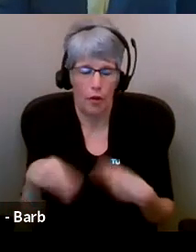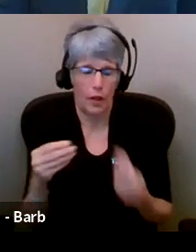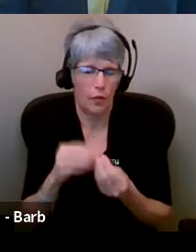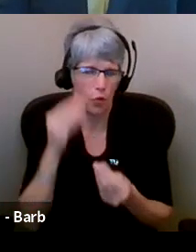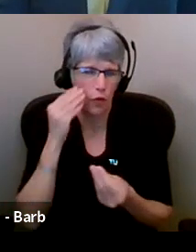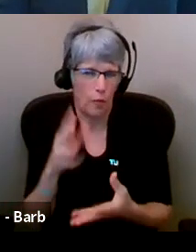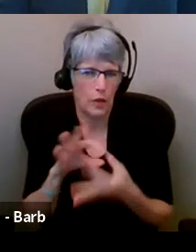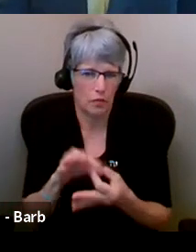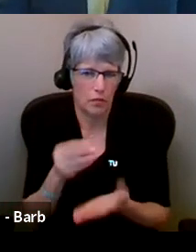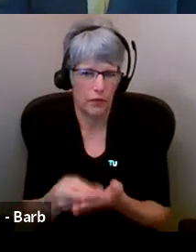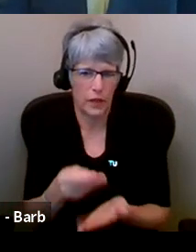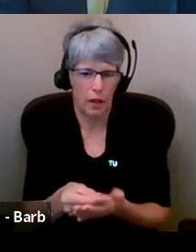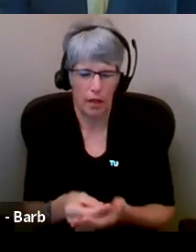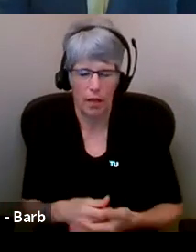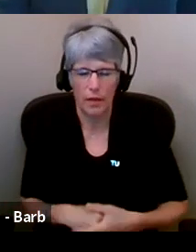stand fiscally.